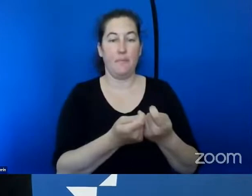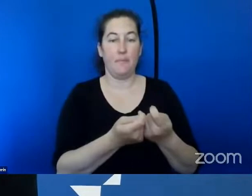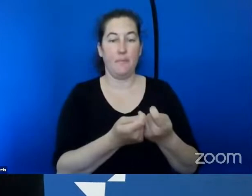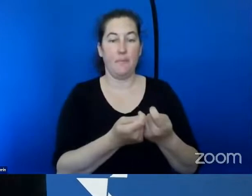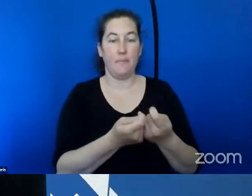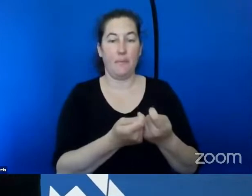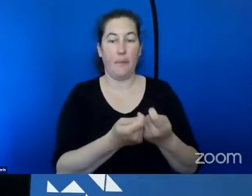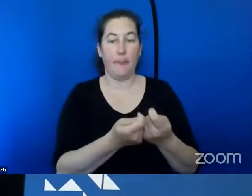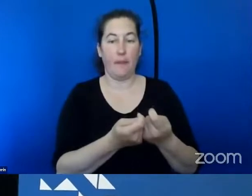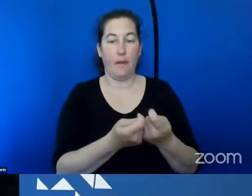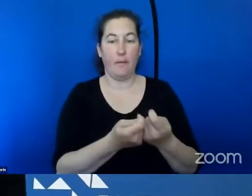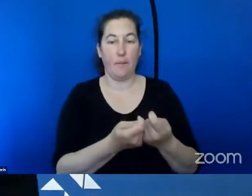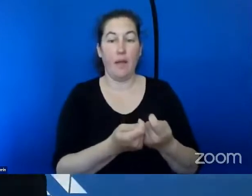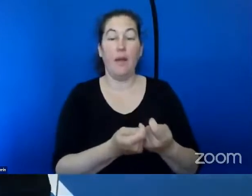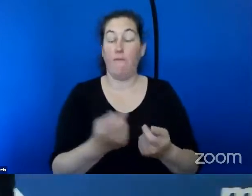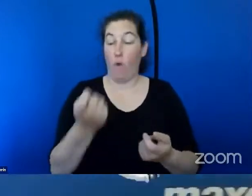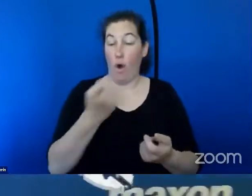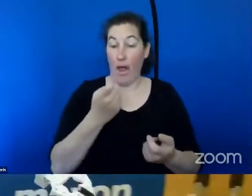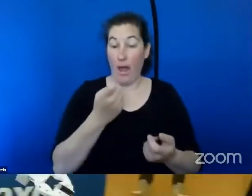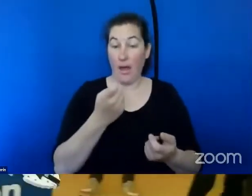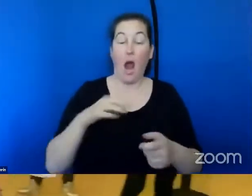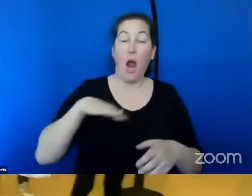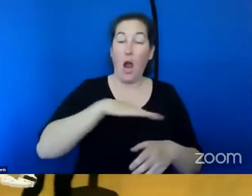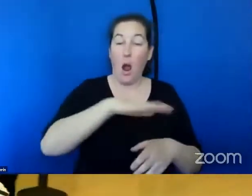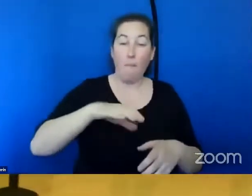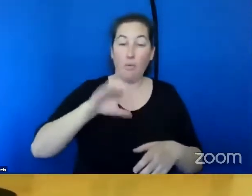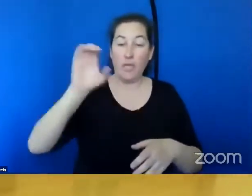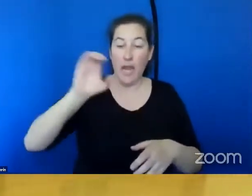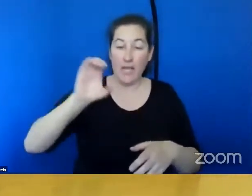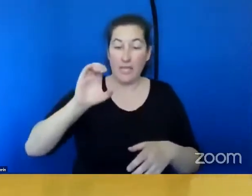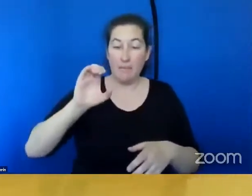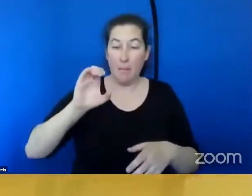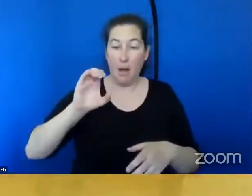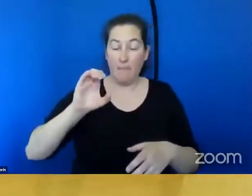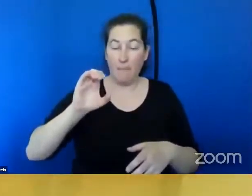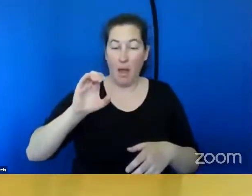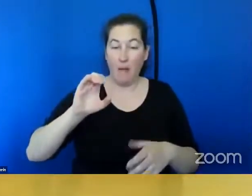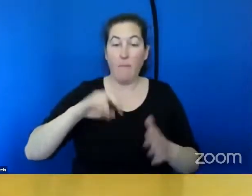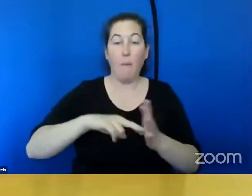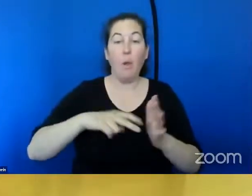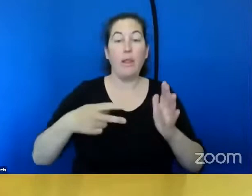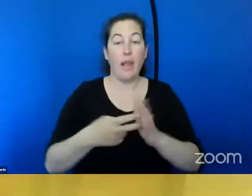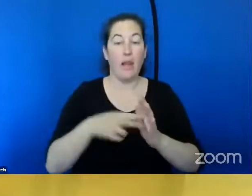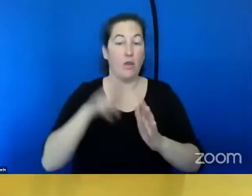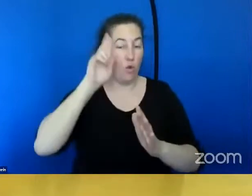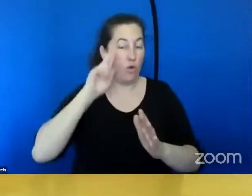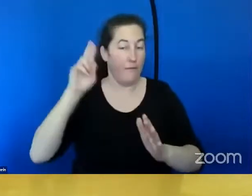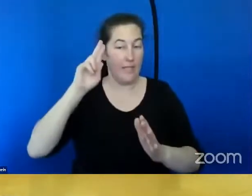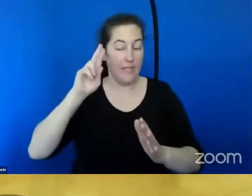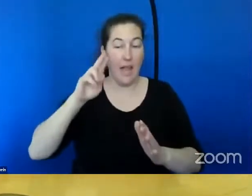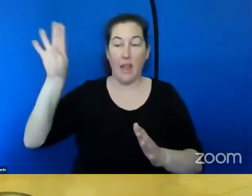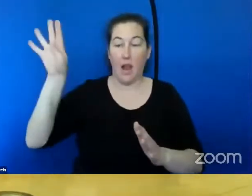straight, by the look of it, for the marble. This has proved the trickiest of all, but he's got to the position of the